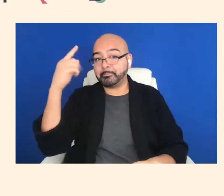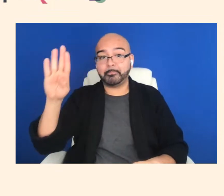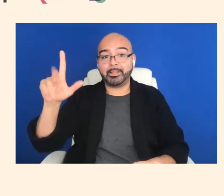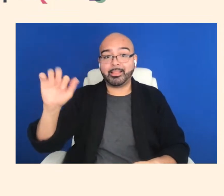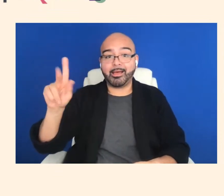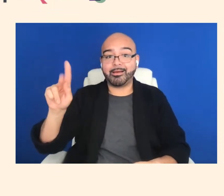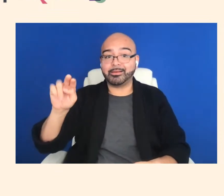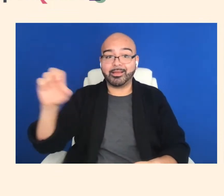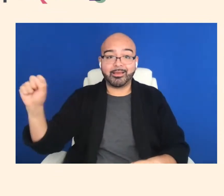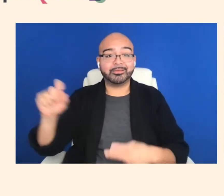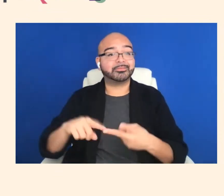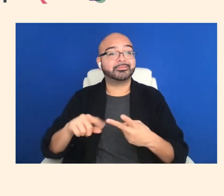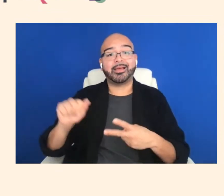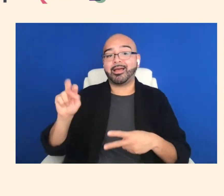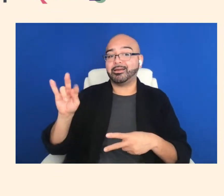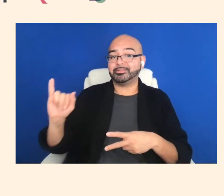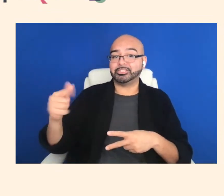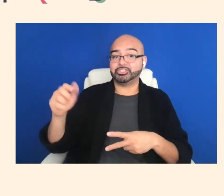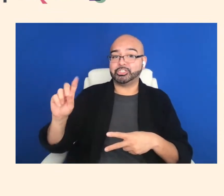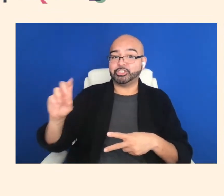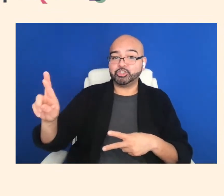anti-gender, anti-community.